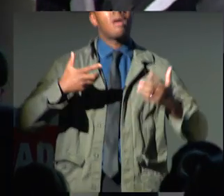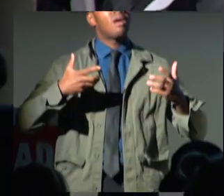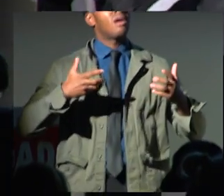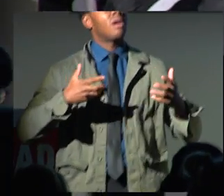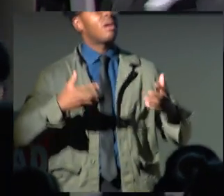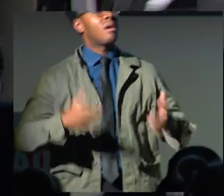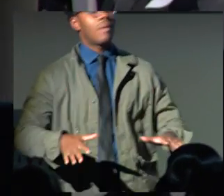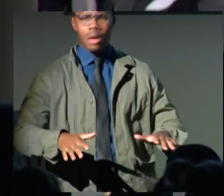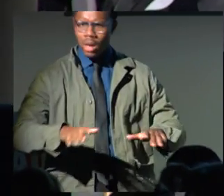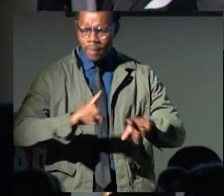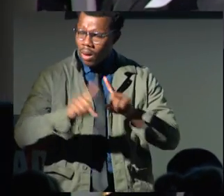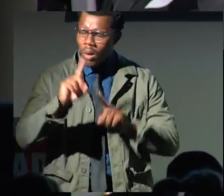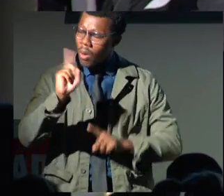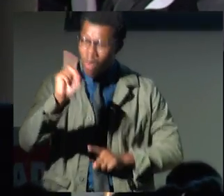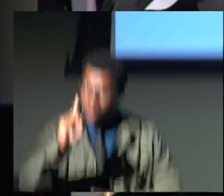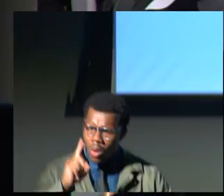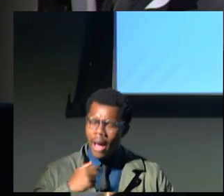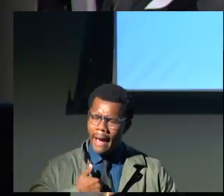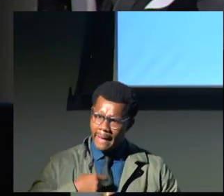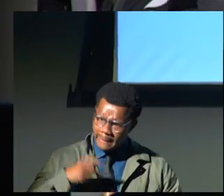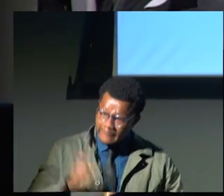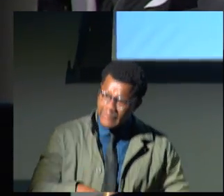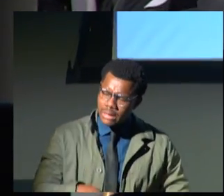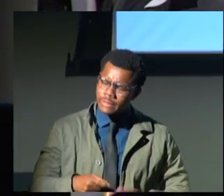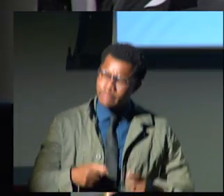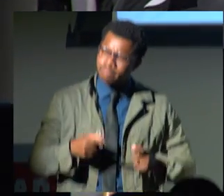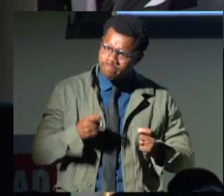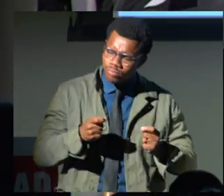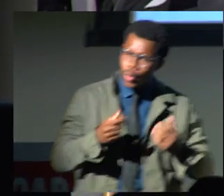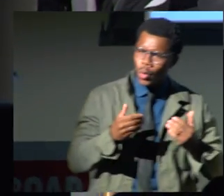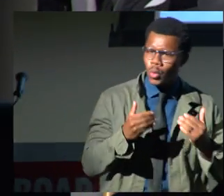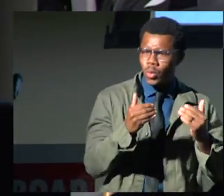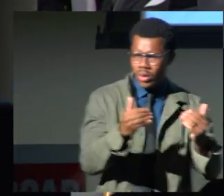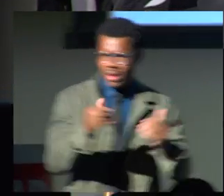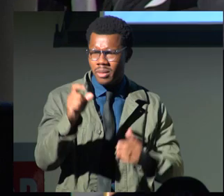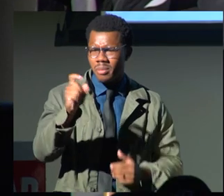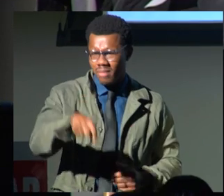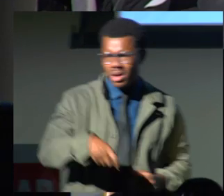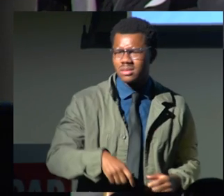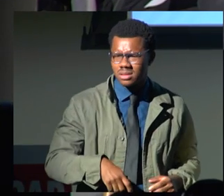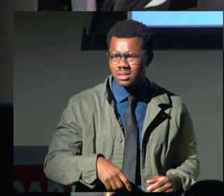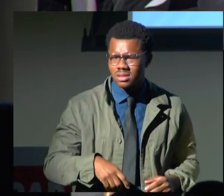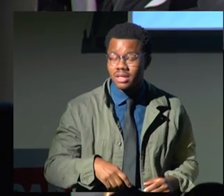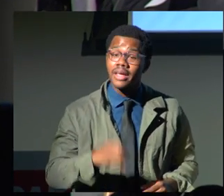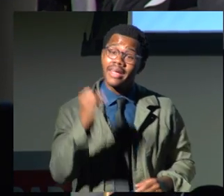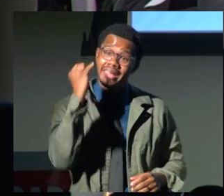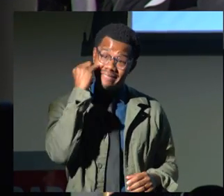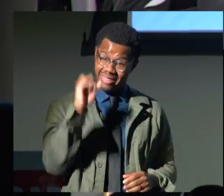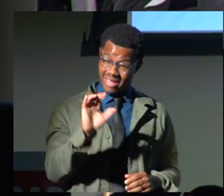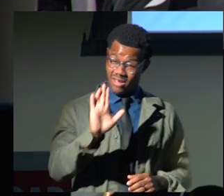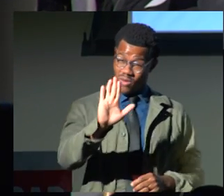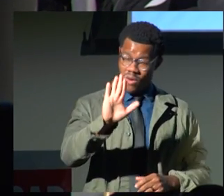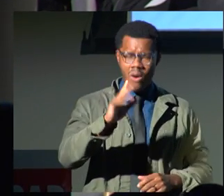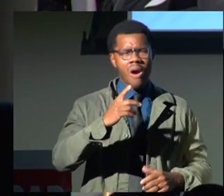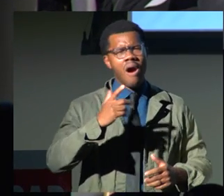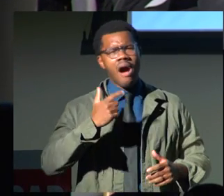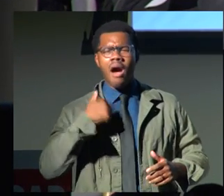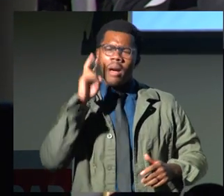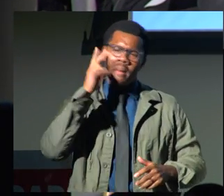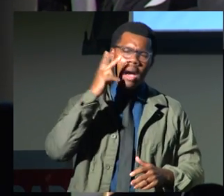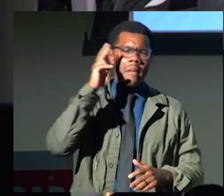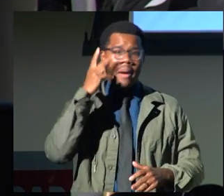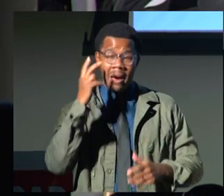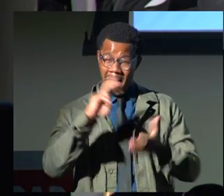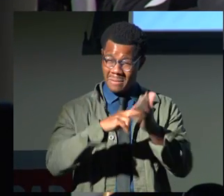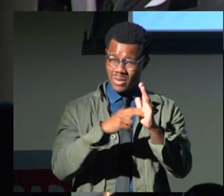You should require that of yourself, because otherwise all you have are a bunch of broken promises that you've made to yourself. and you're only